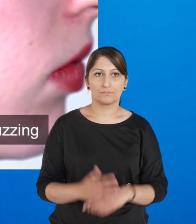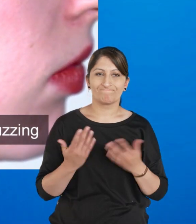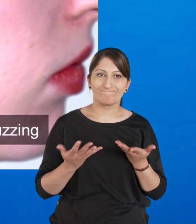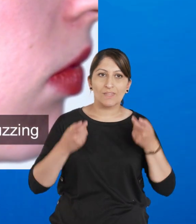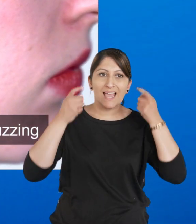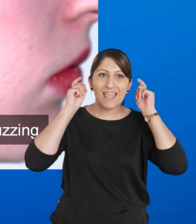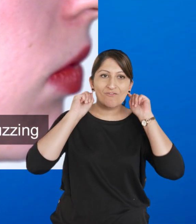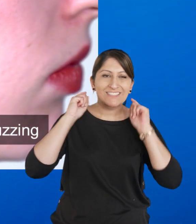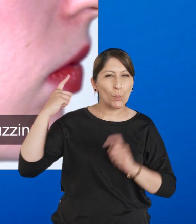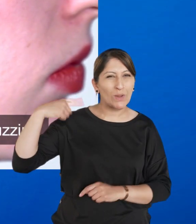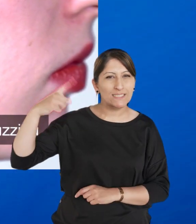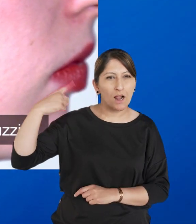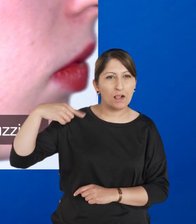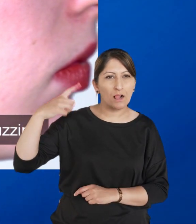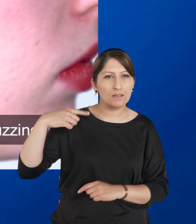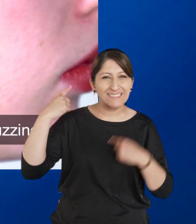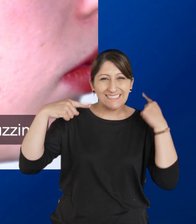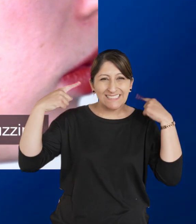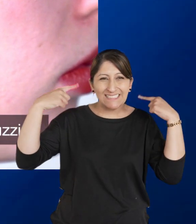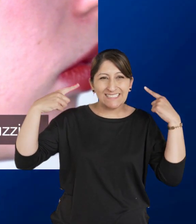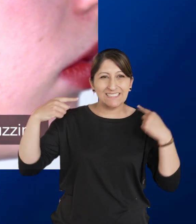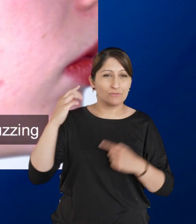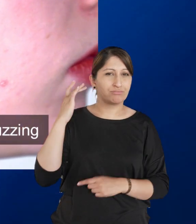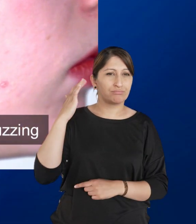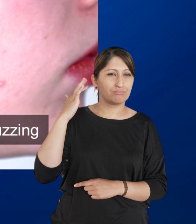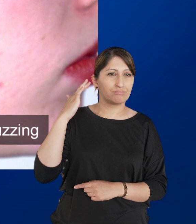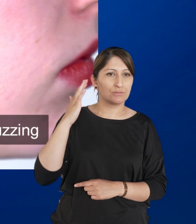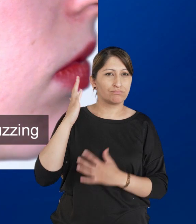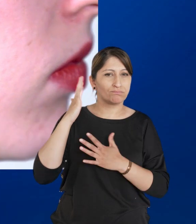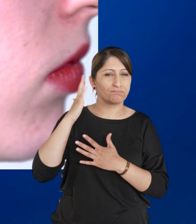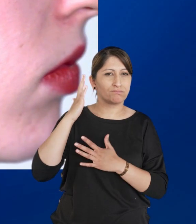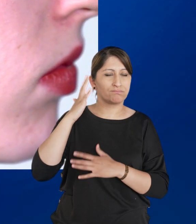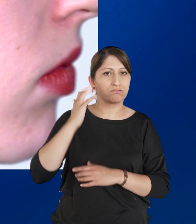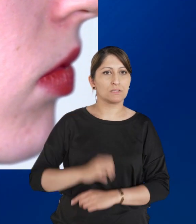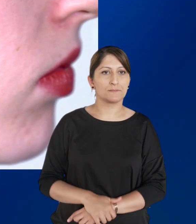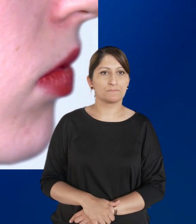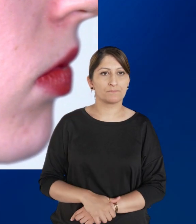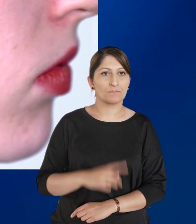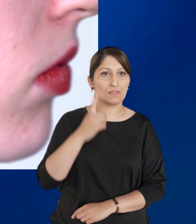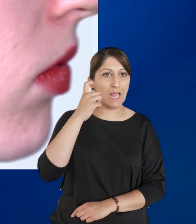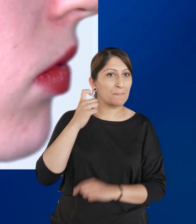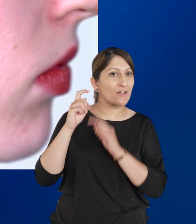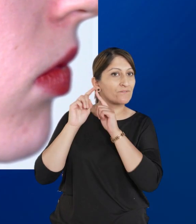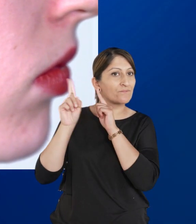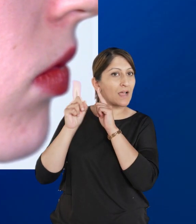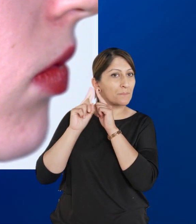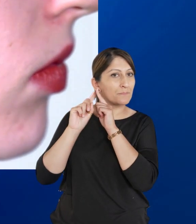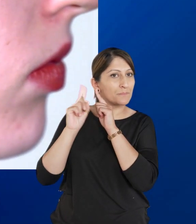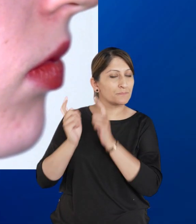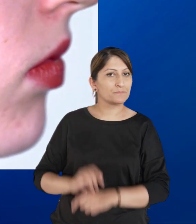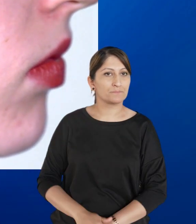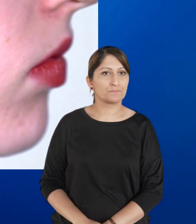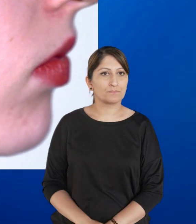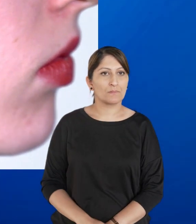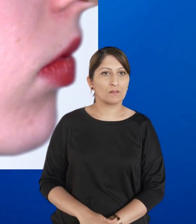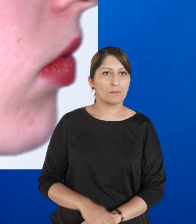If the hearing aid is whistling, squealing, sizzling or buzzing, this could be feedback, which happens when sound from